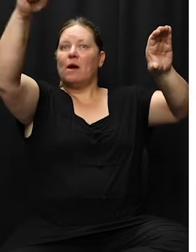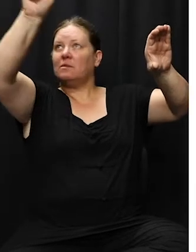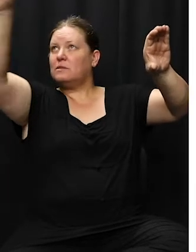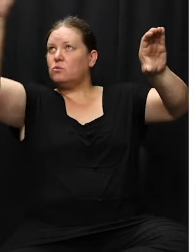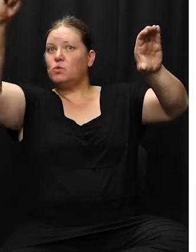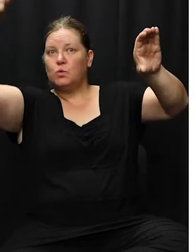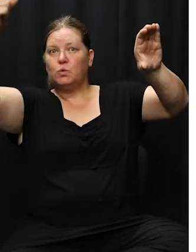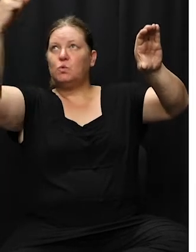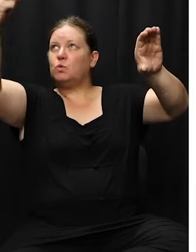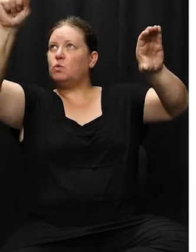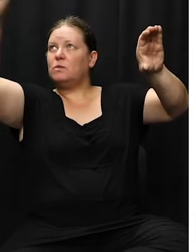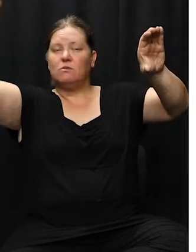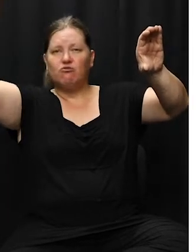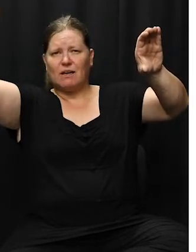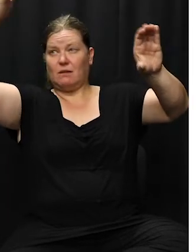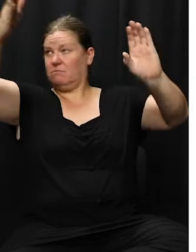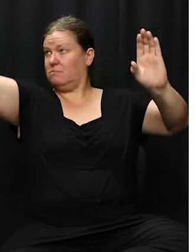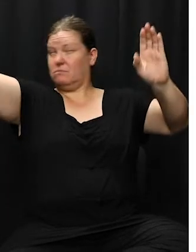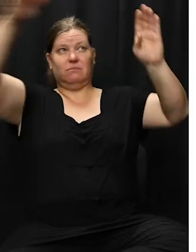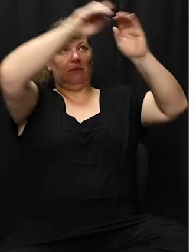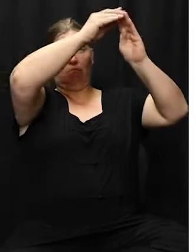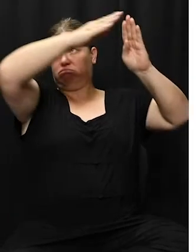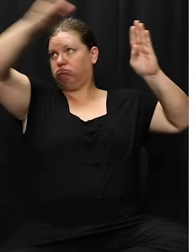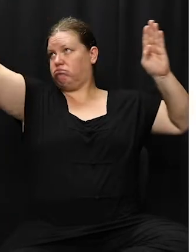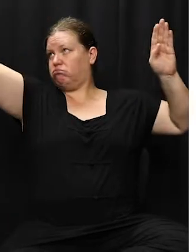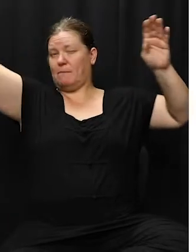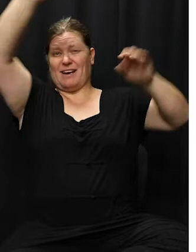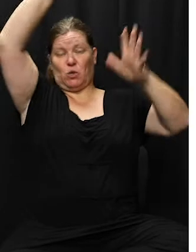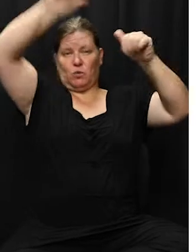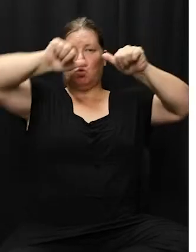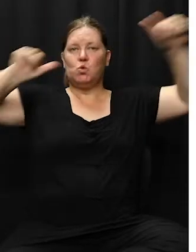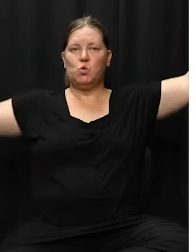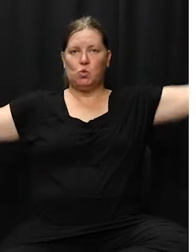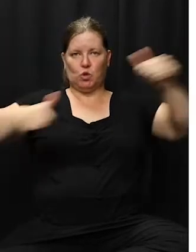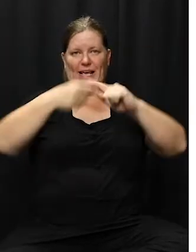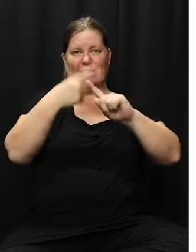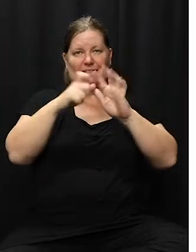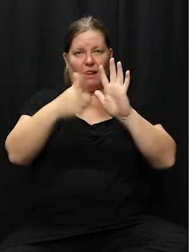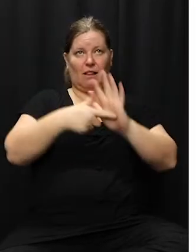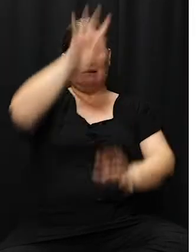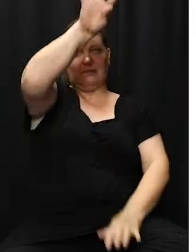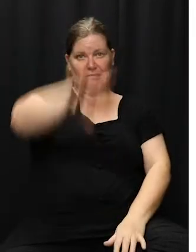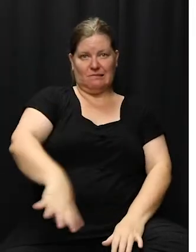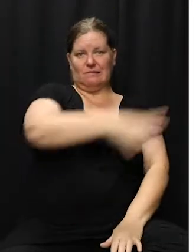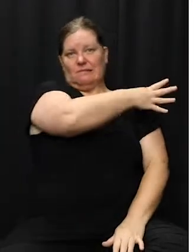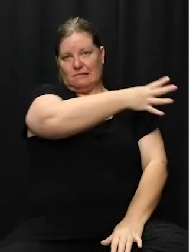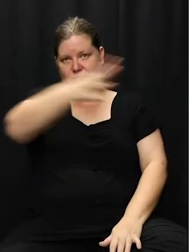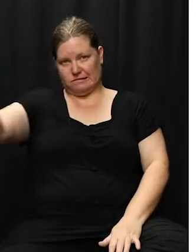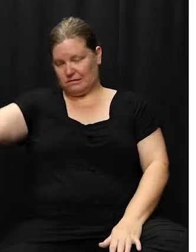every age. It could be every 6 months, every 1 year. And I looked at that across the top, and it would make a huge Excel